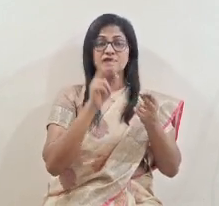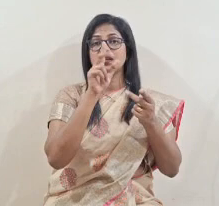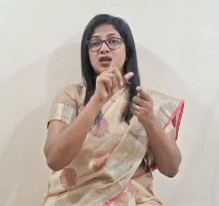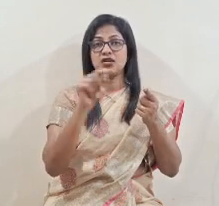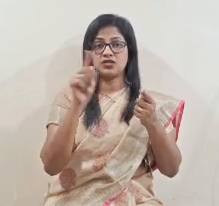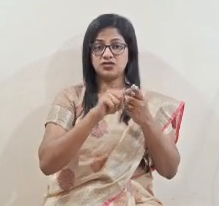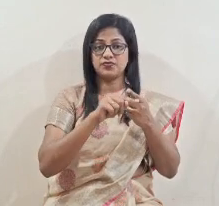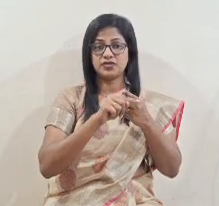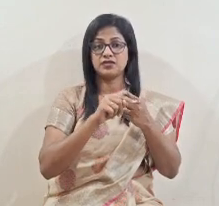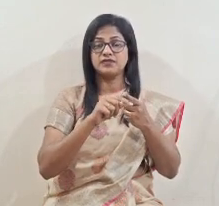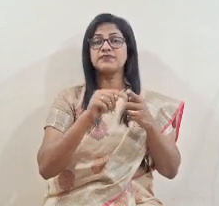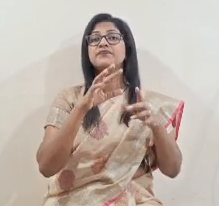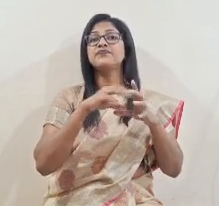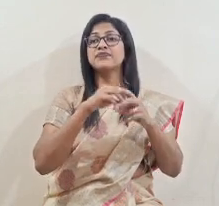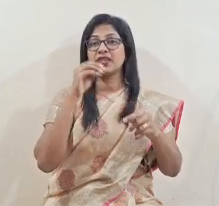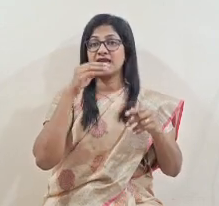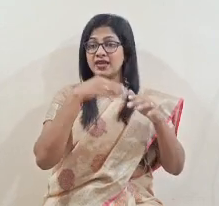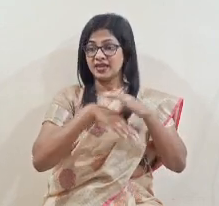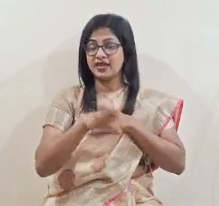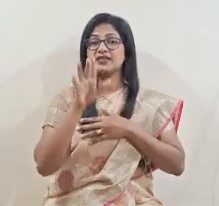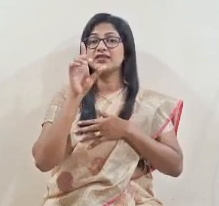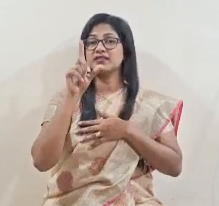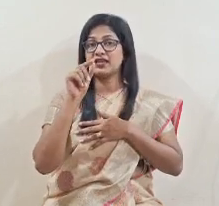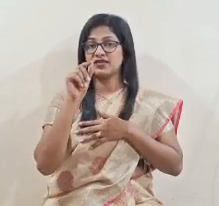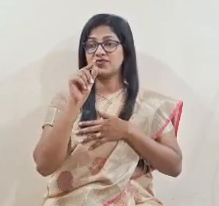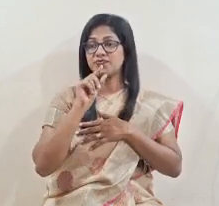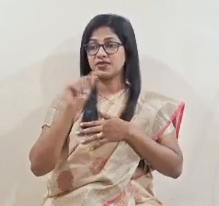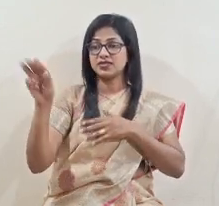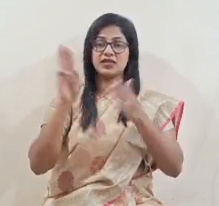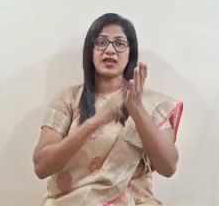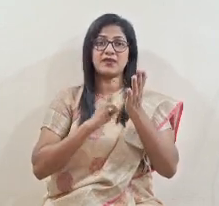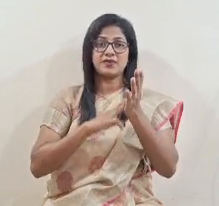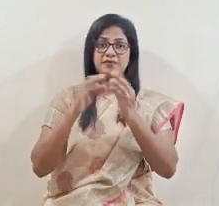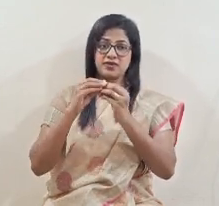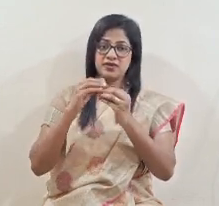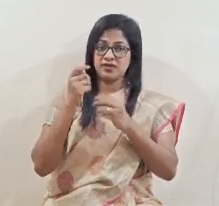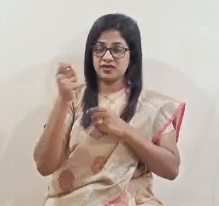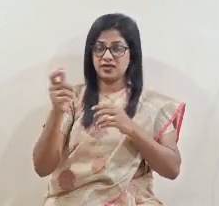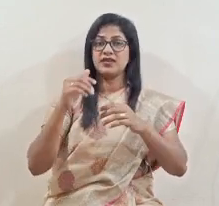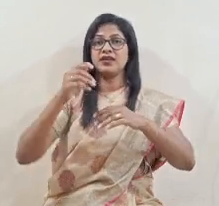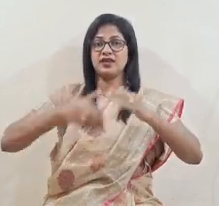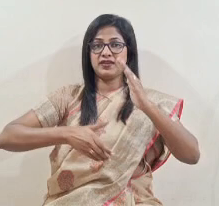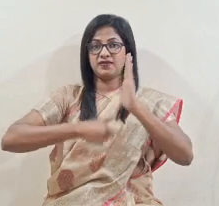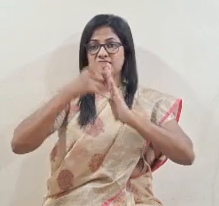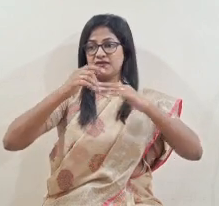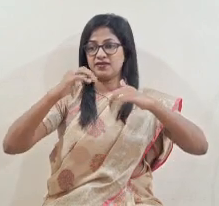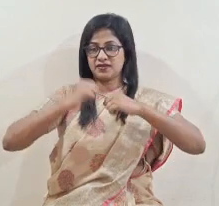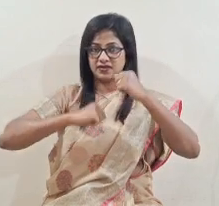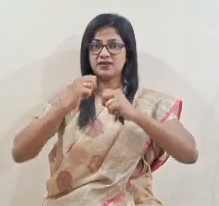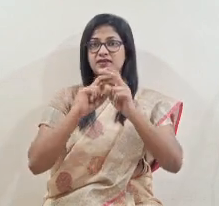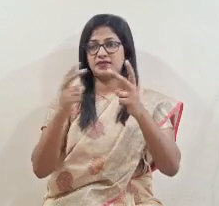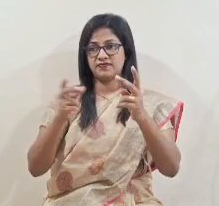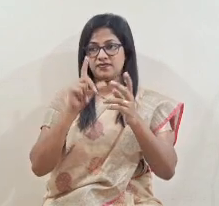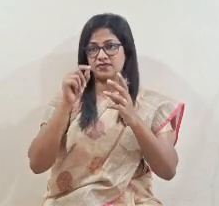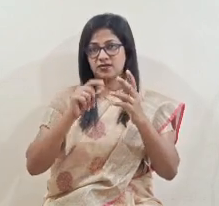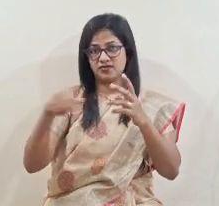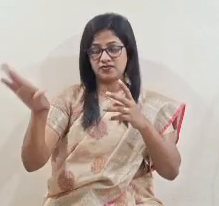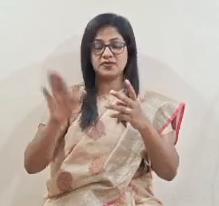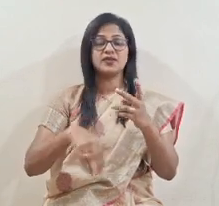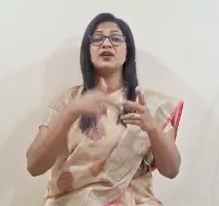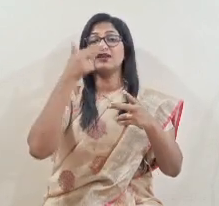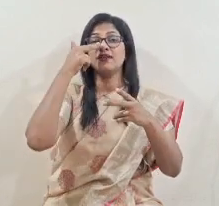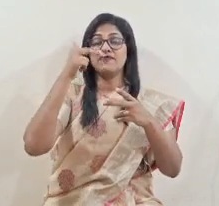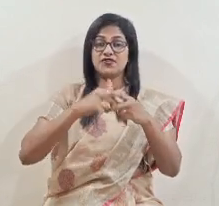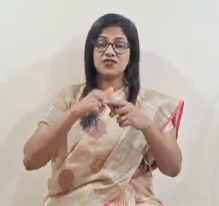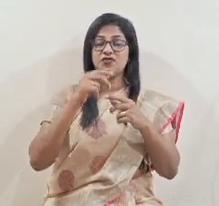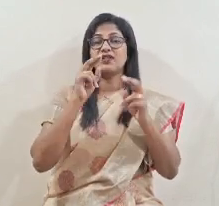fare. Out of 100 rupees, 10 rupees goes to the MMB for the infrastructure needs, and the daily